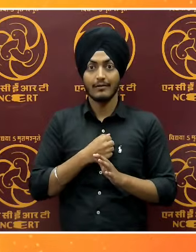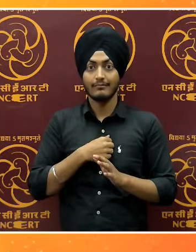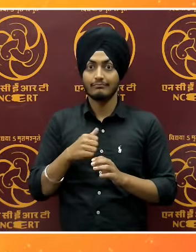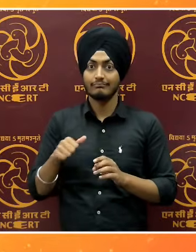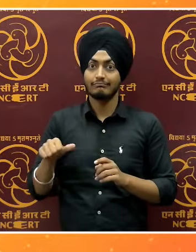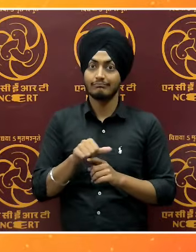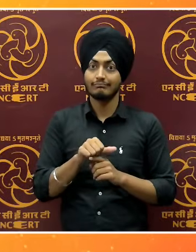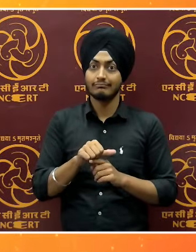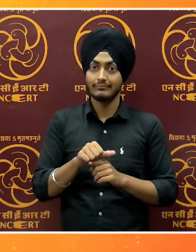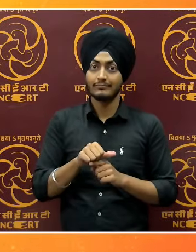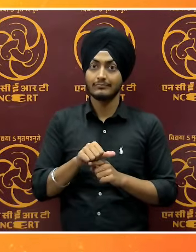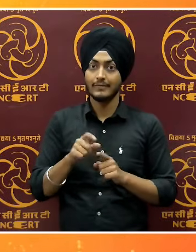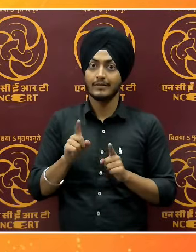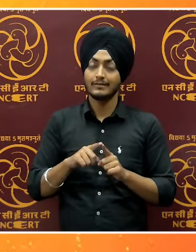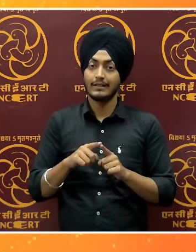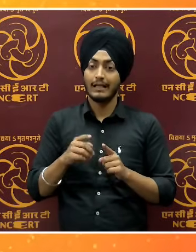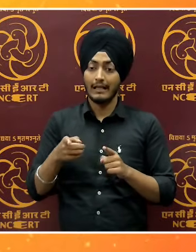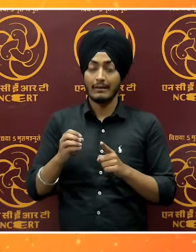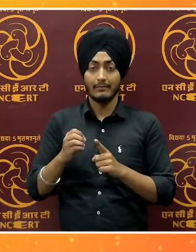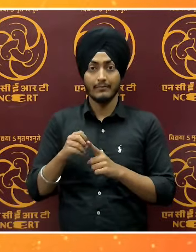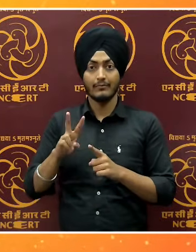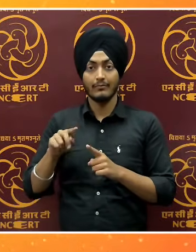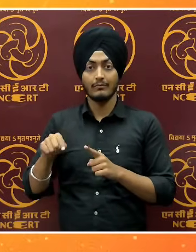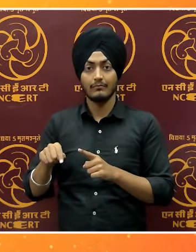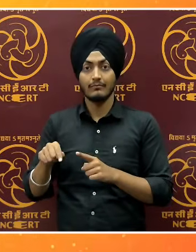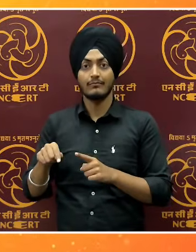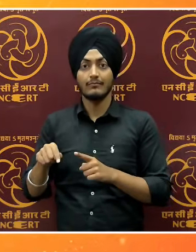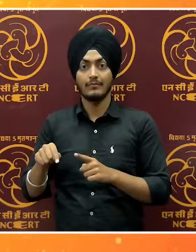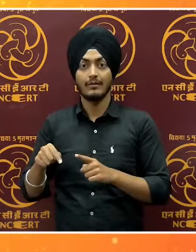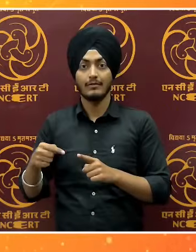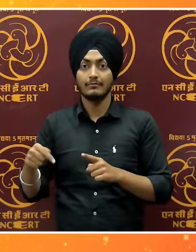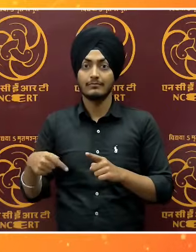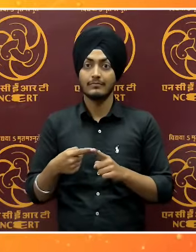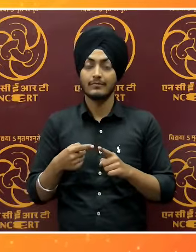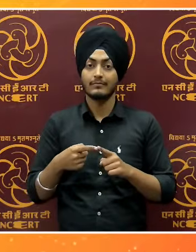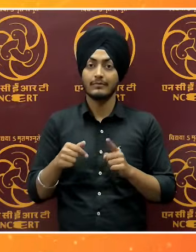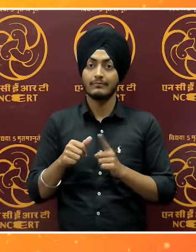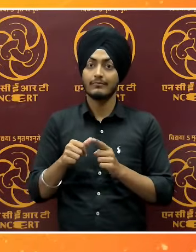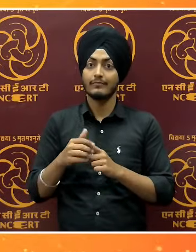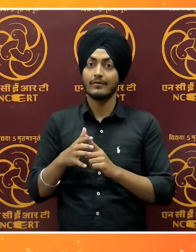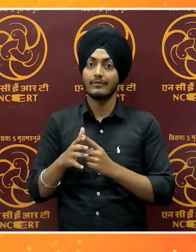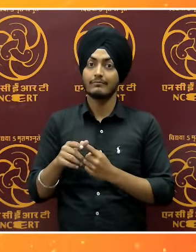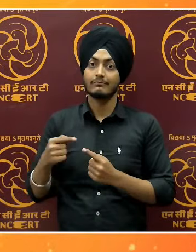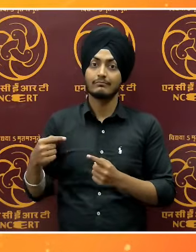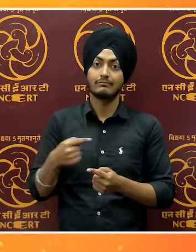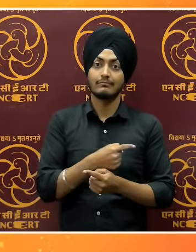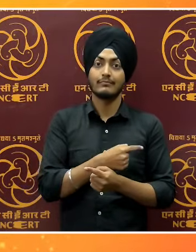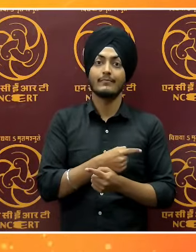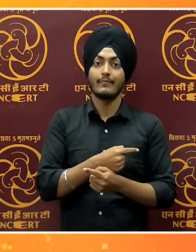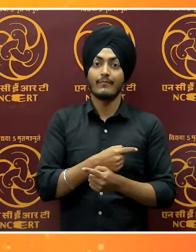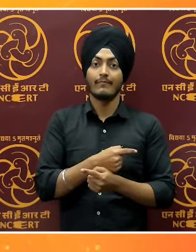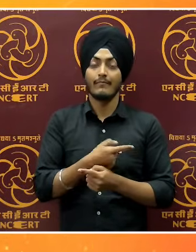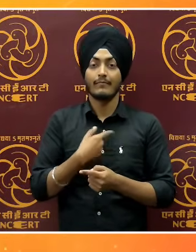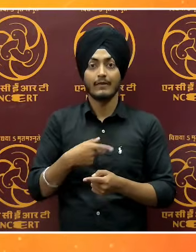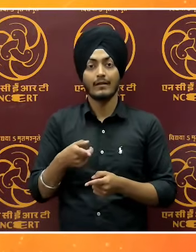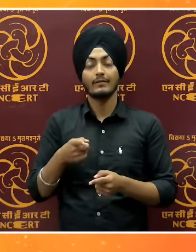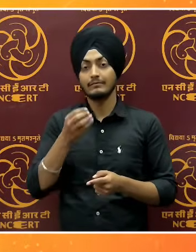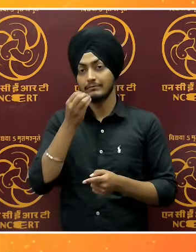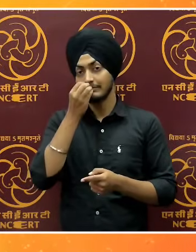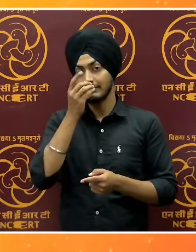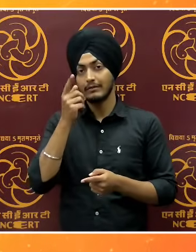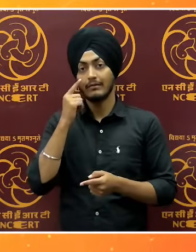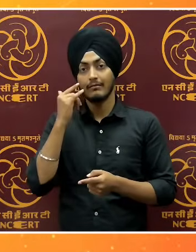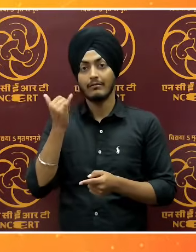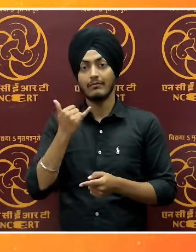fingers, you will get the point. At the point P2, the fingers are going inwards. So we can easily find out